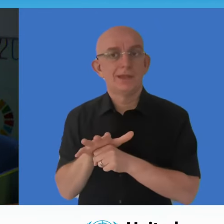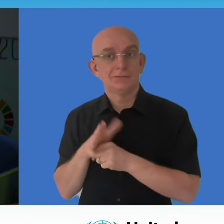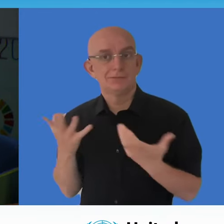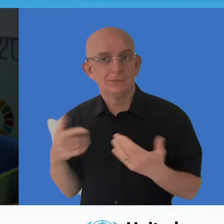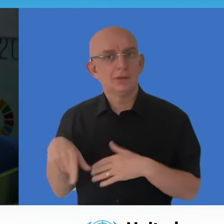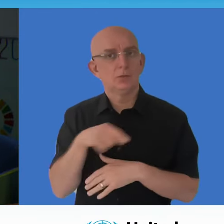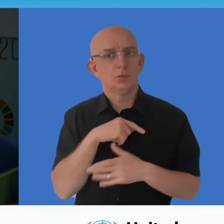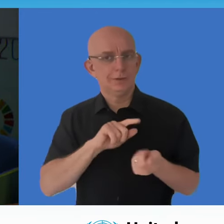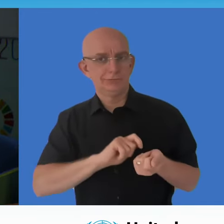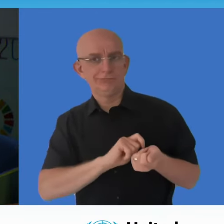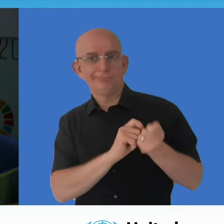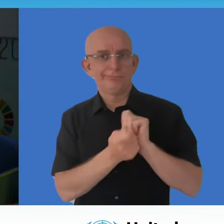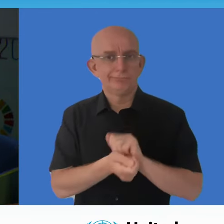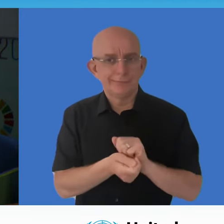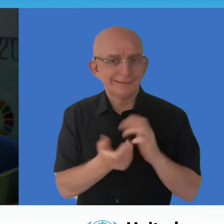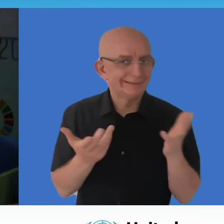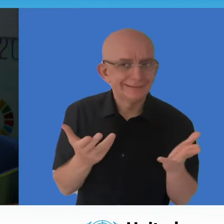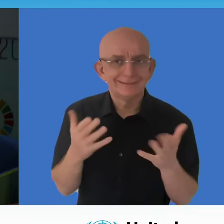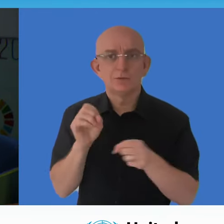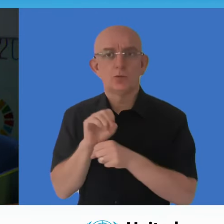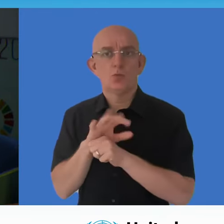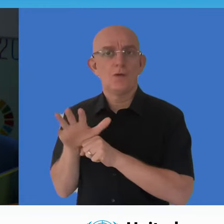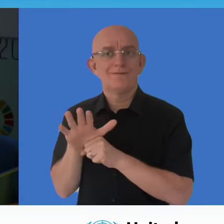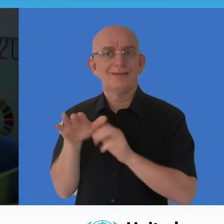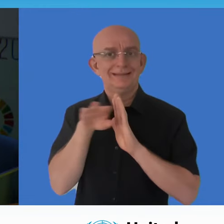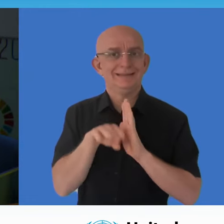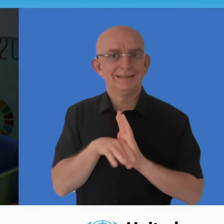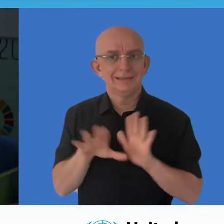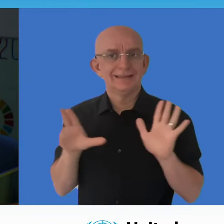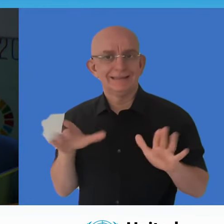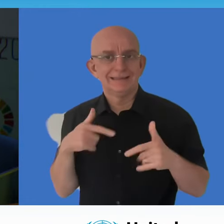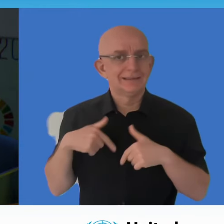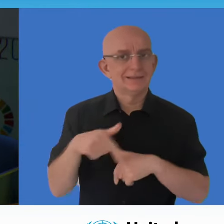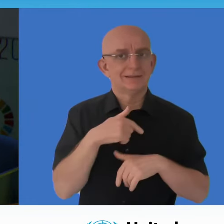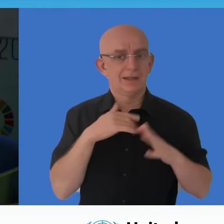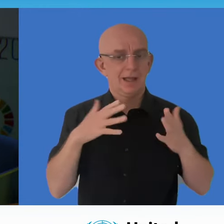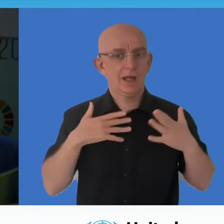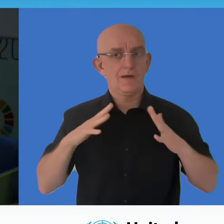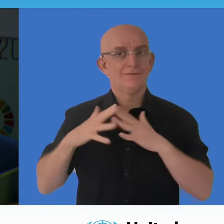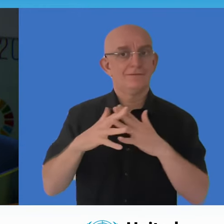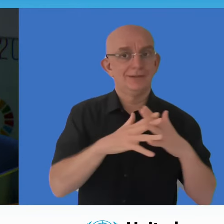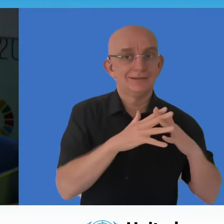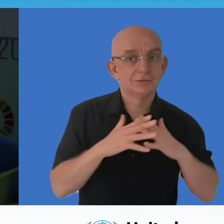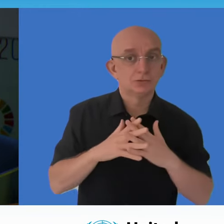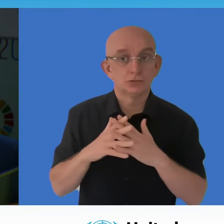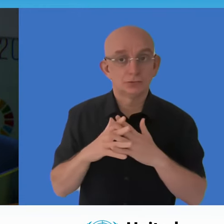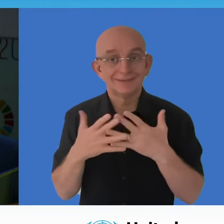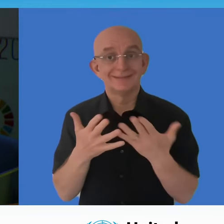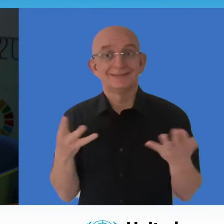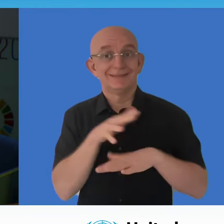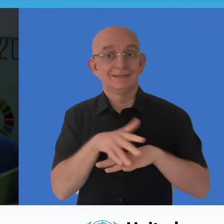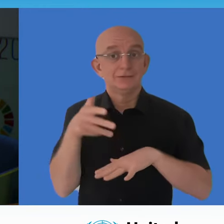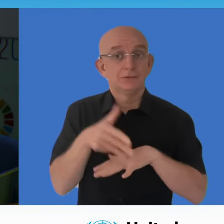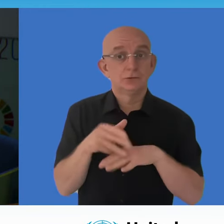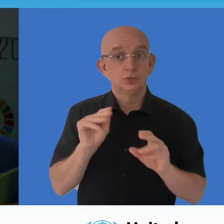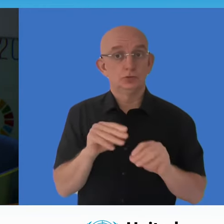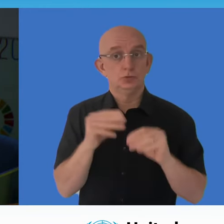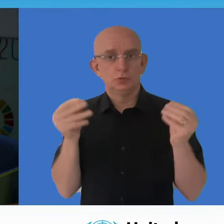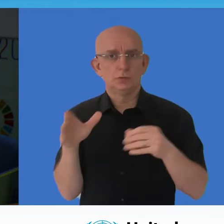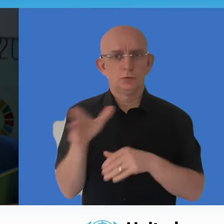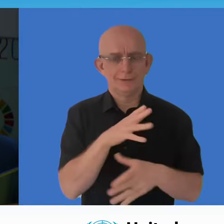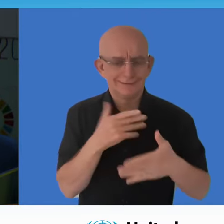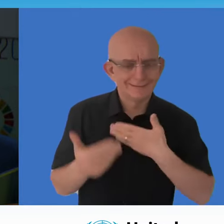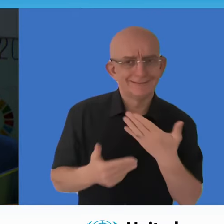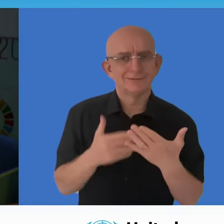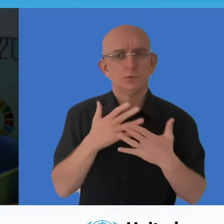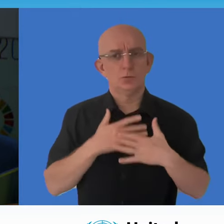village. In all these practices, indigenous youth are always included to ensure the continuity and knowledge